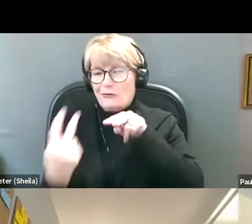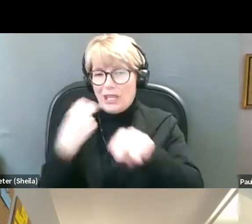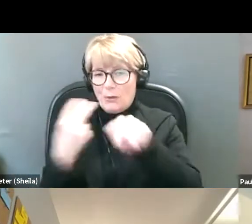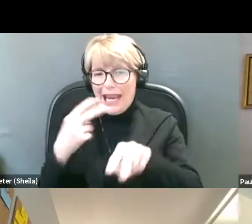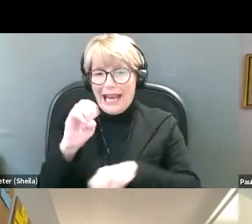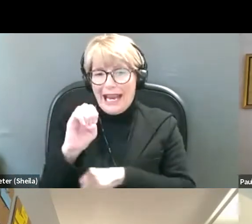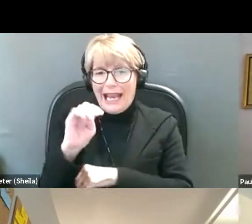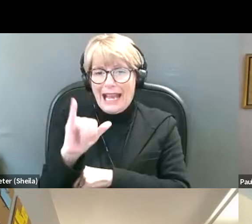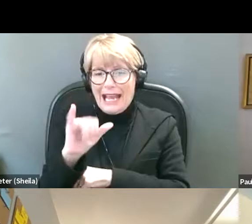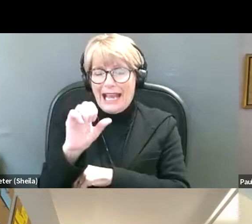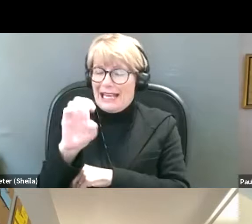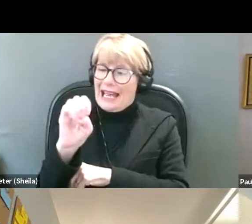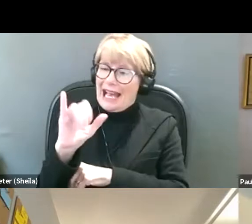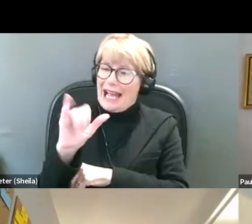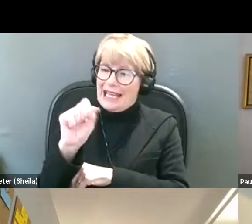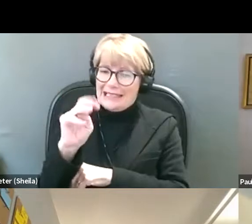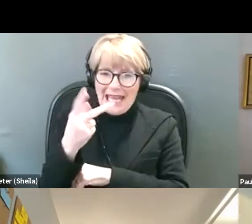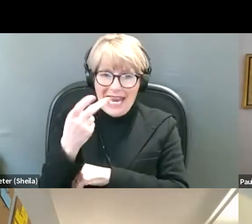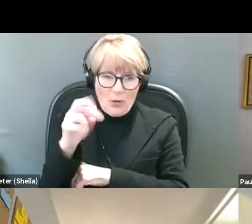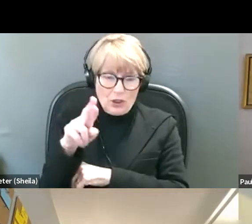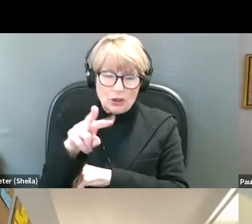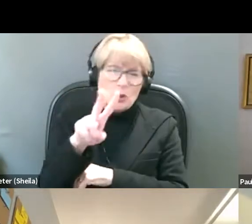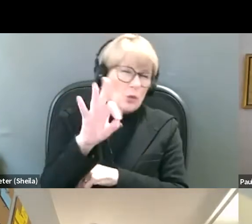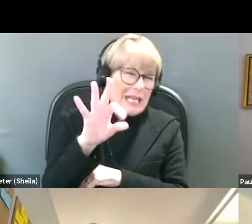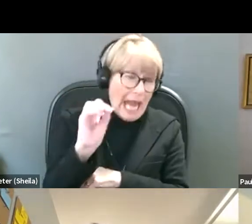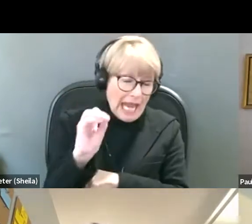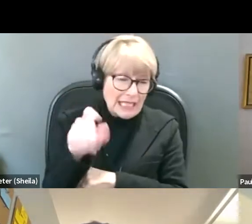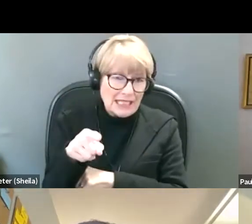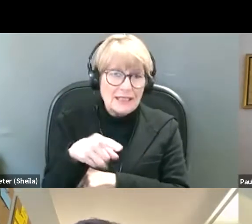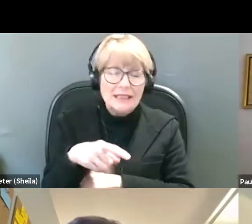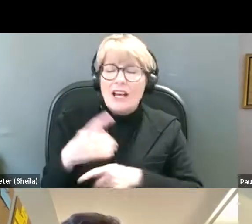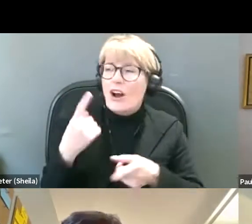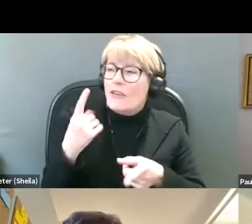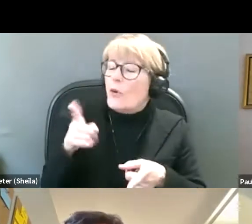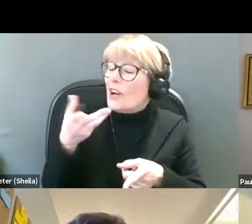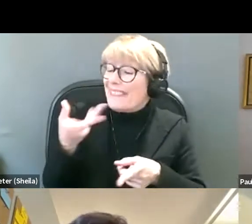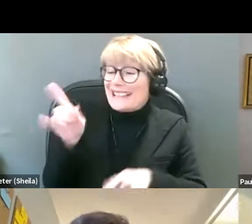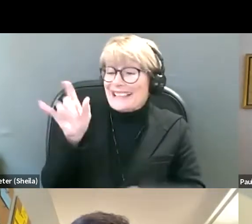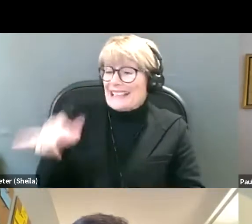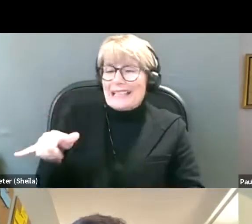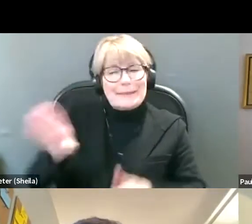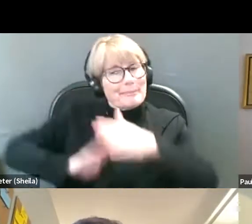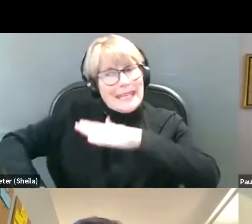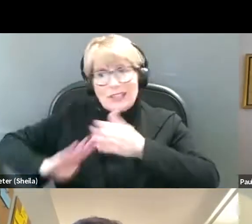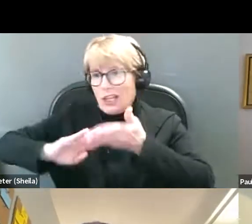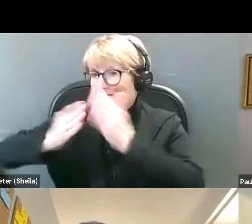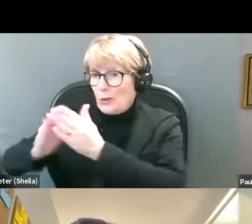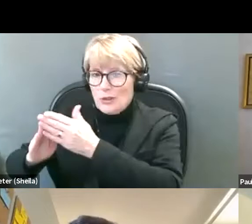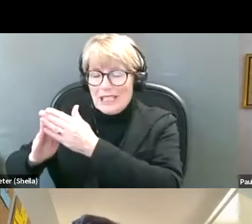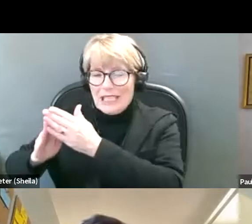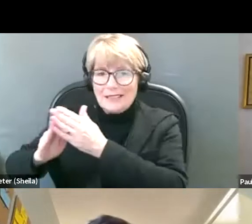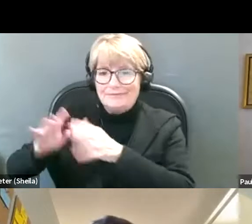I would say, for things like that, it's really on a community by community basis. Kind of the example I